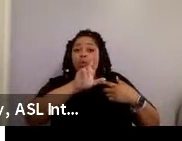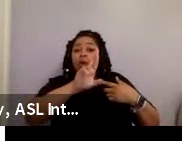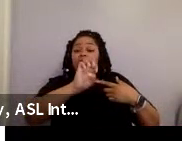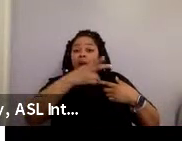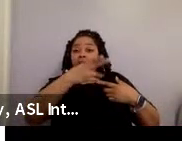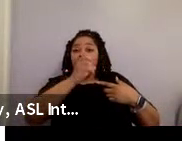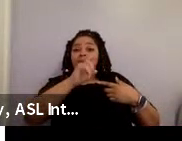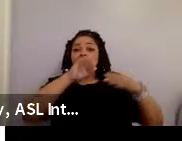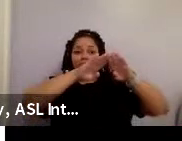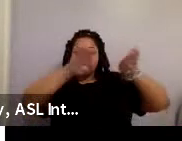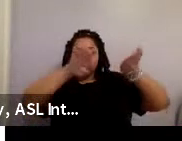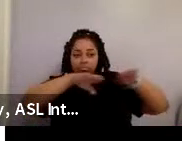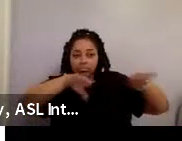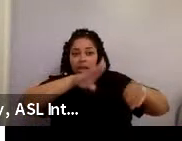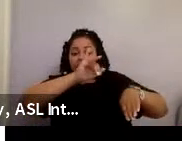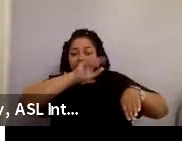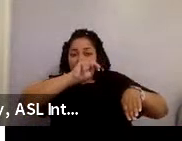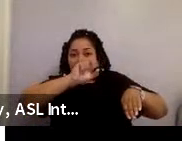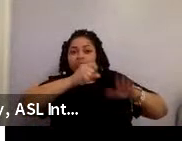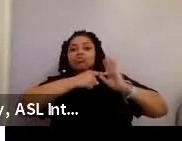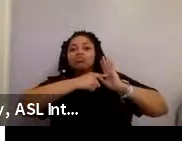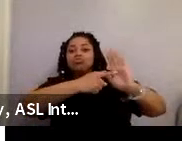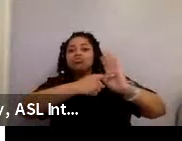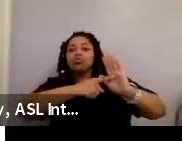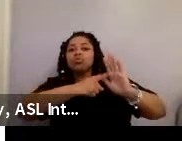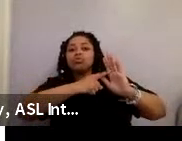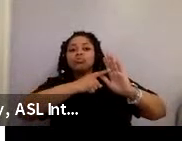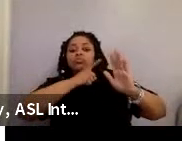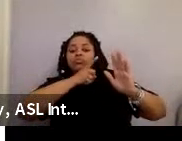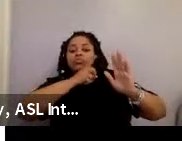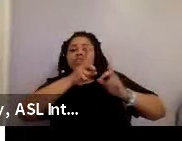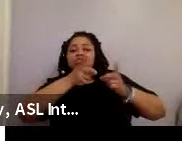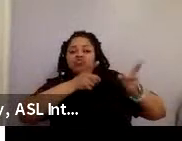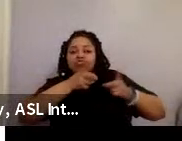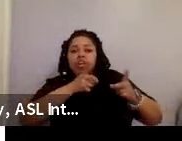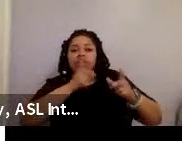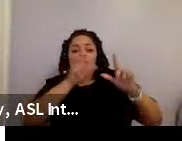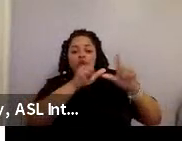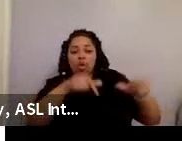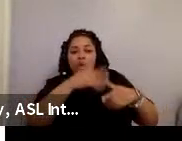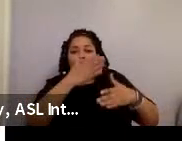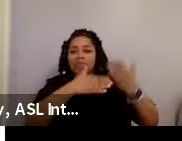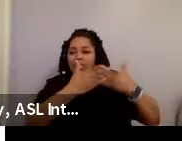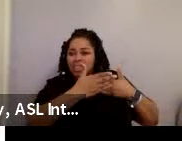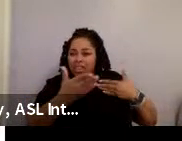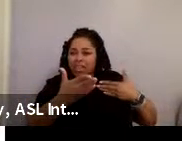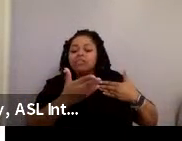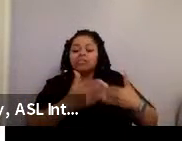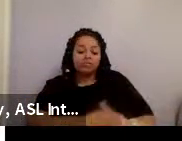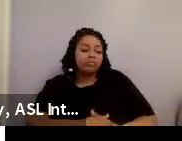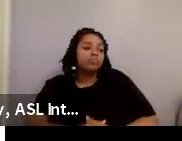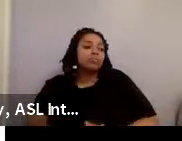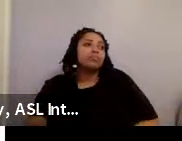the bins to show directions and locations of items.